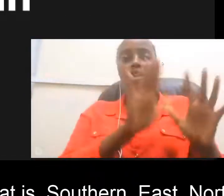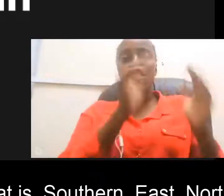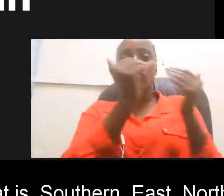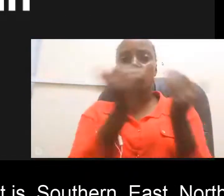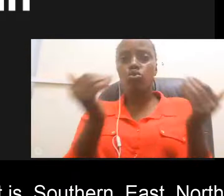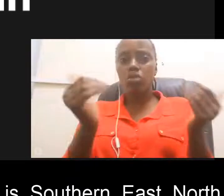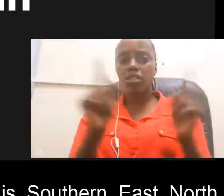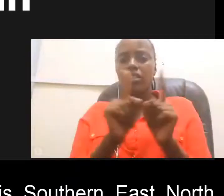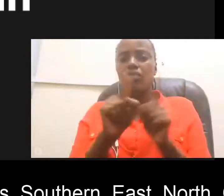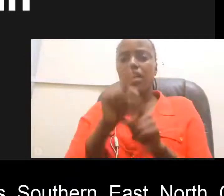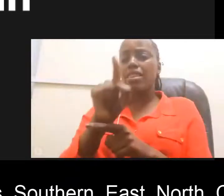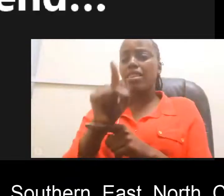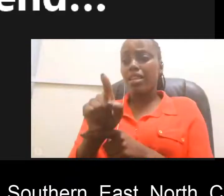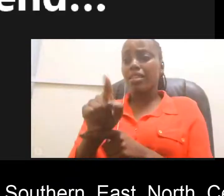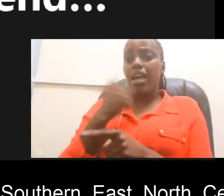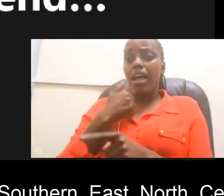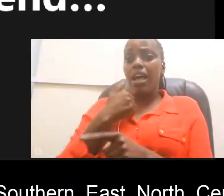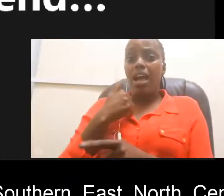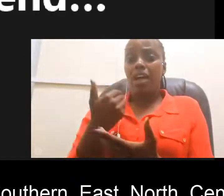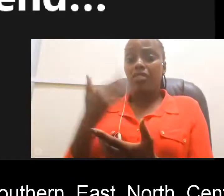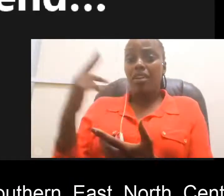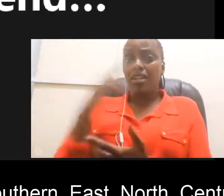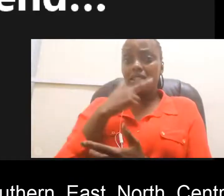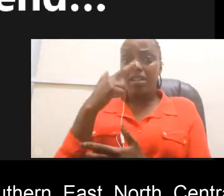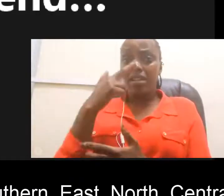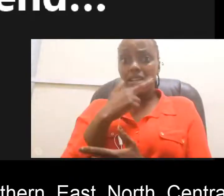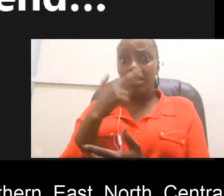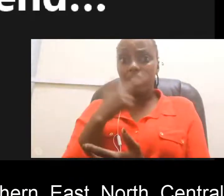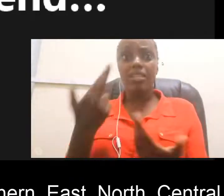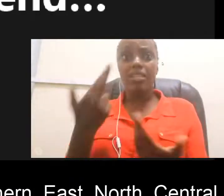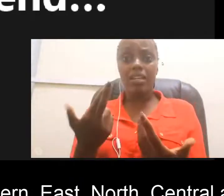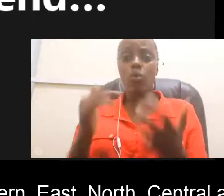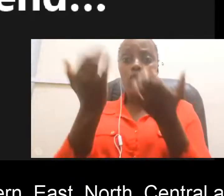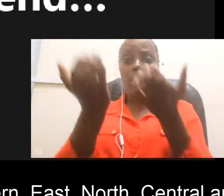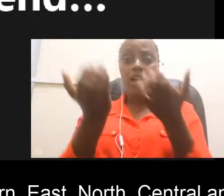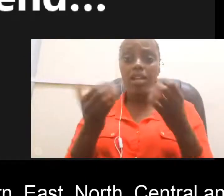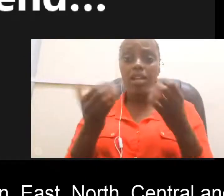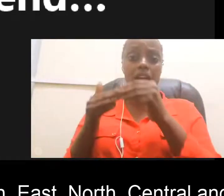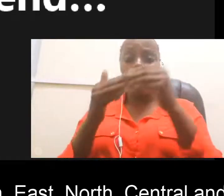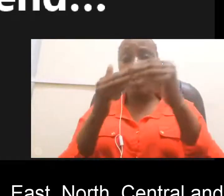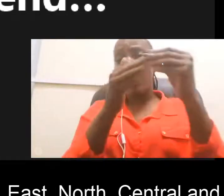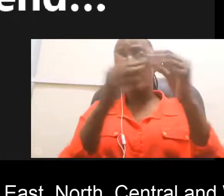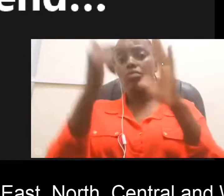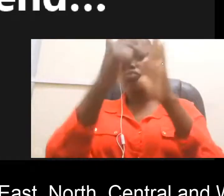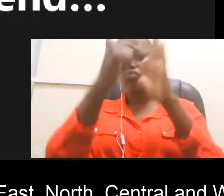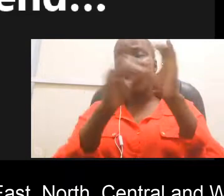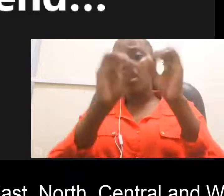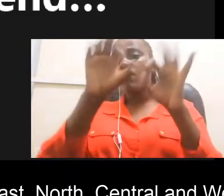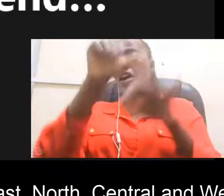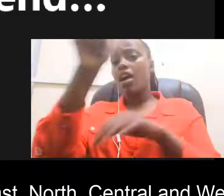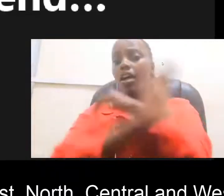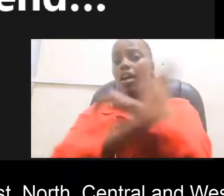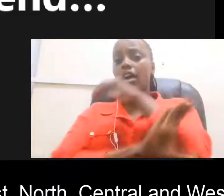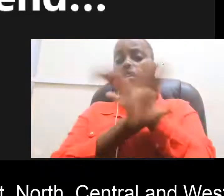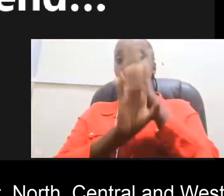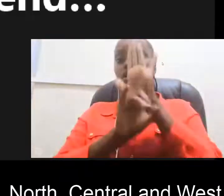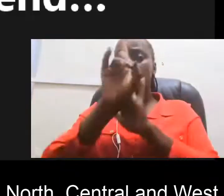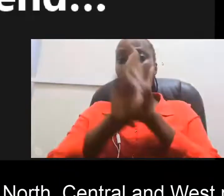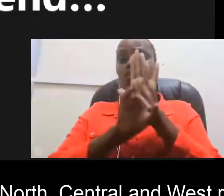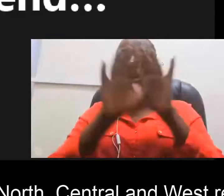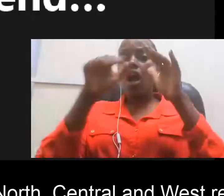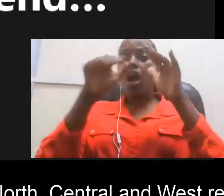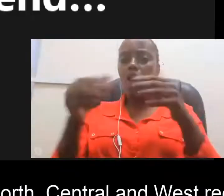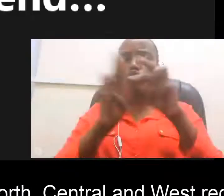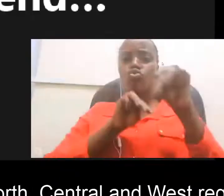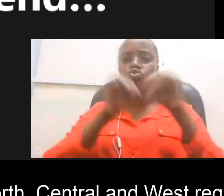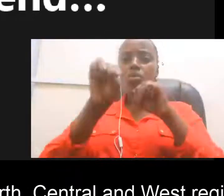vulnerable. So there's been a need for guideline. If other countries have been able to develop guidelines on how do you manage cases of